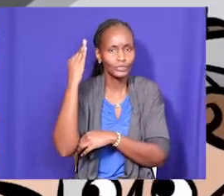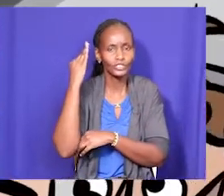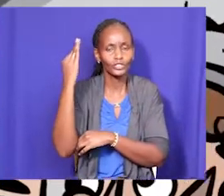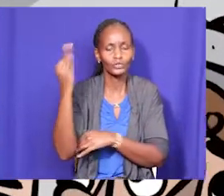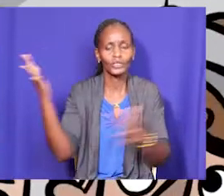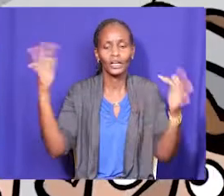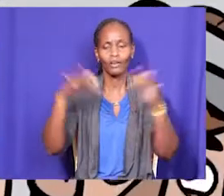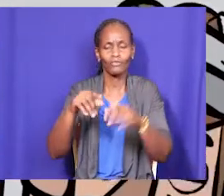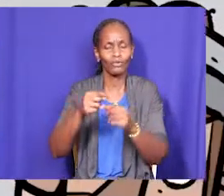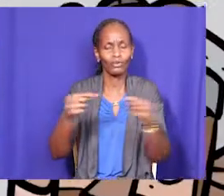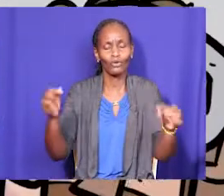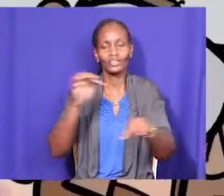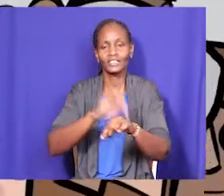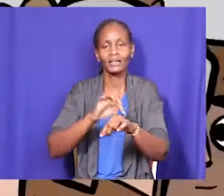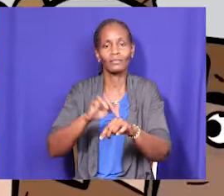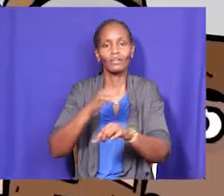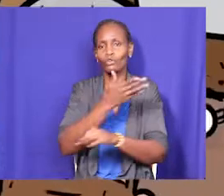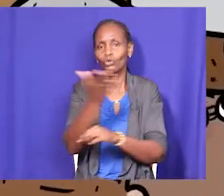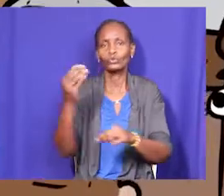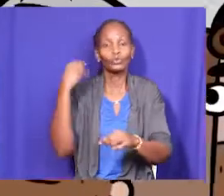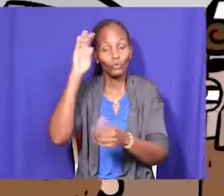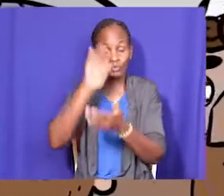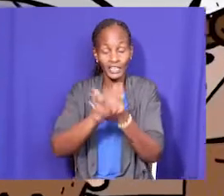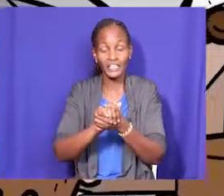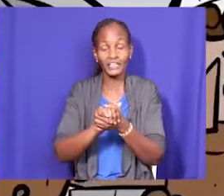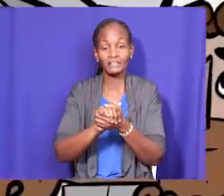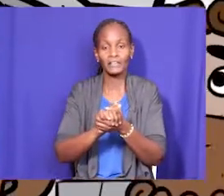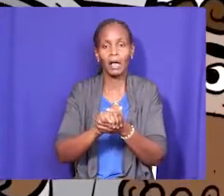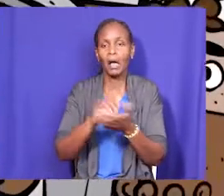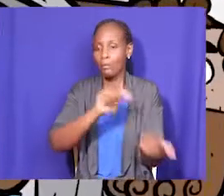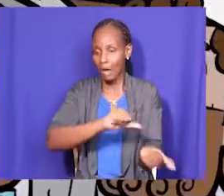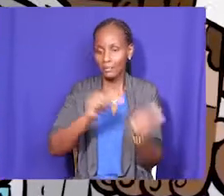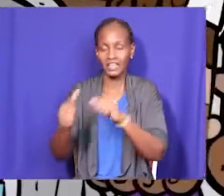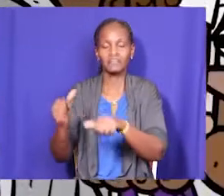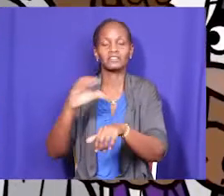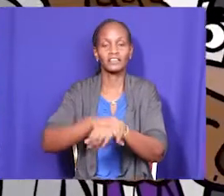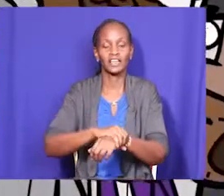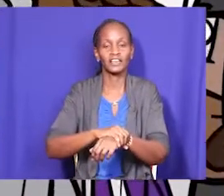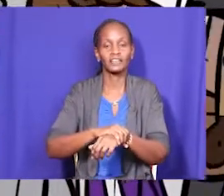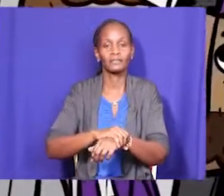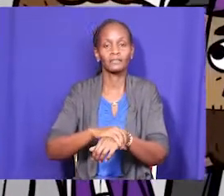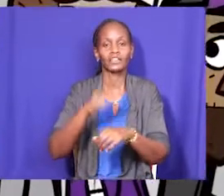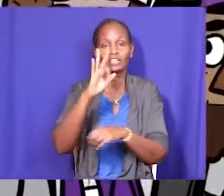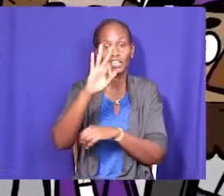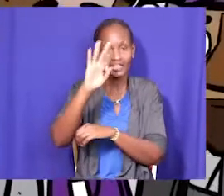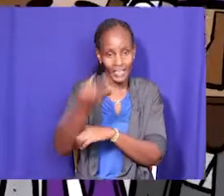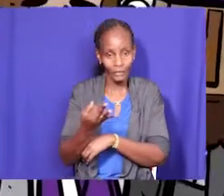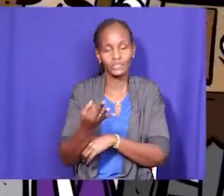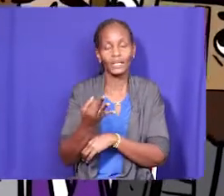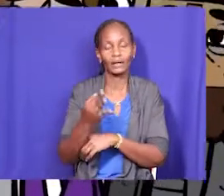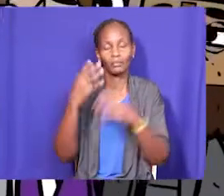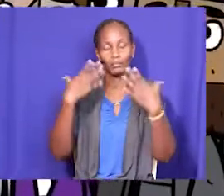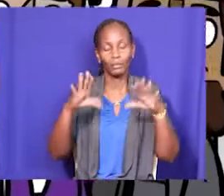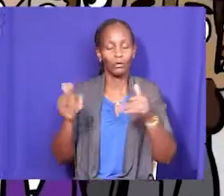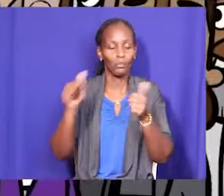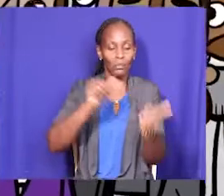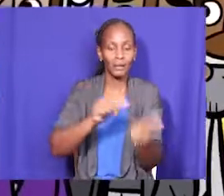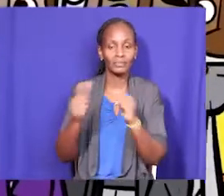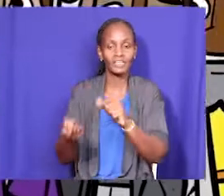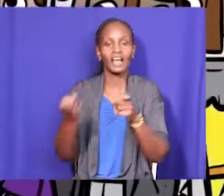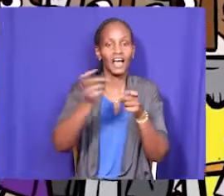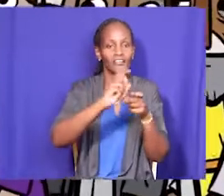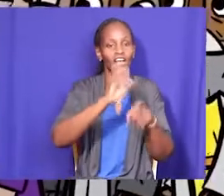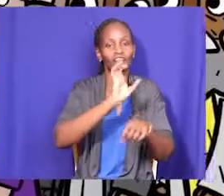a long time, and those who believed what Peter said were baptized. 3,000 people were baptized and added to the